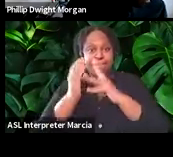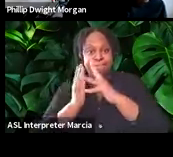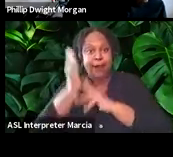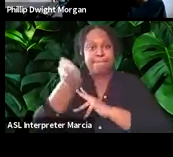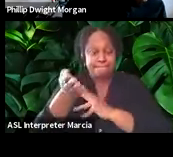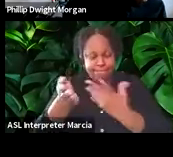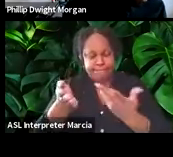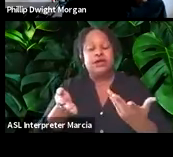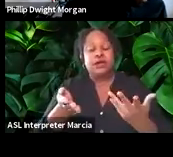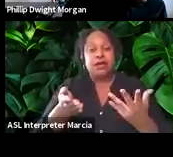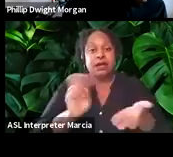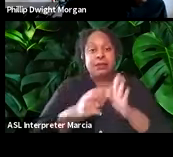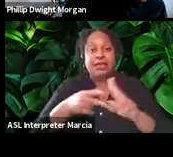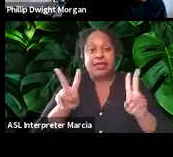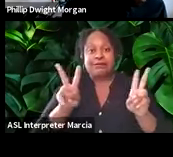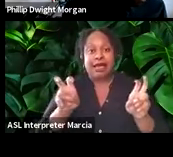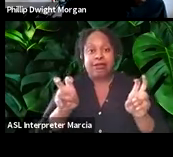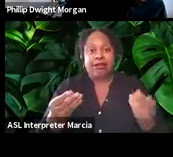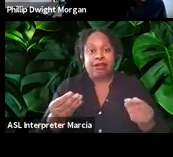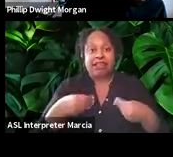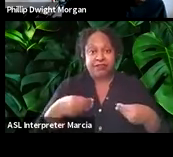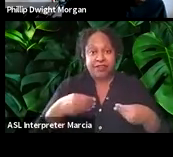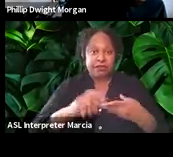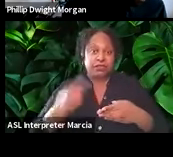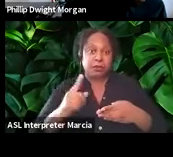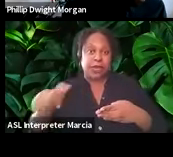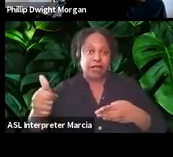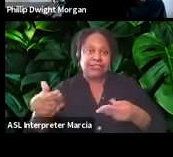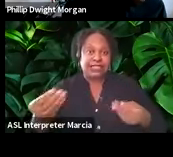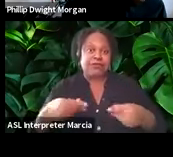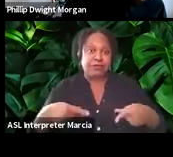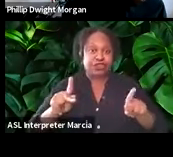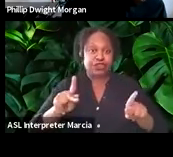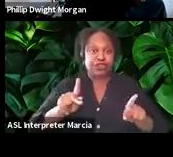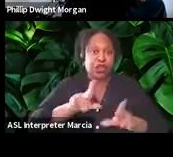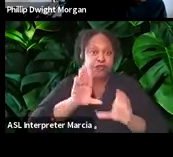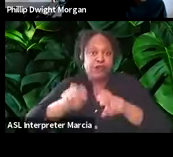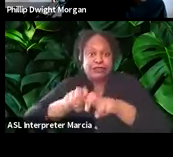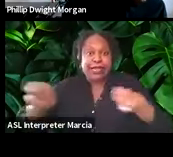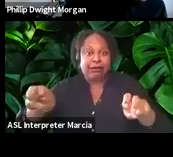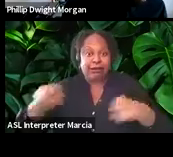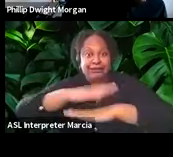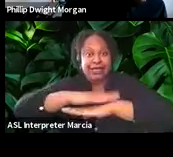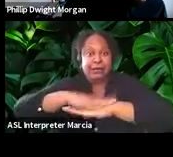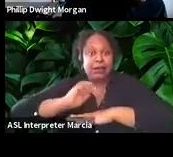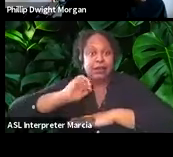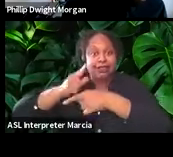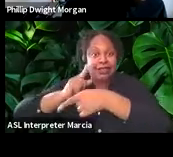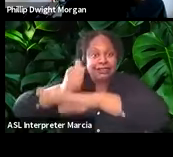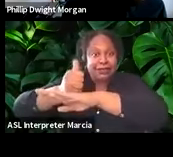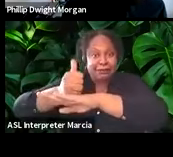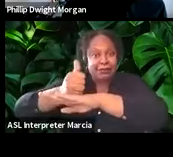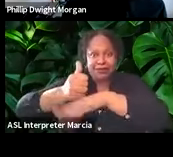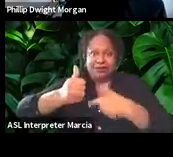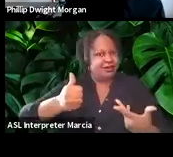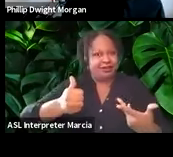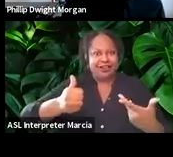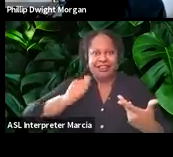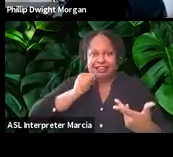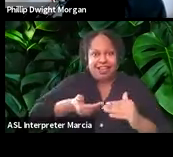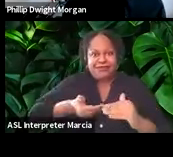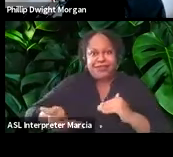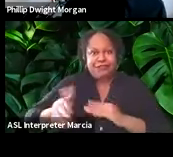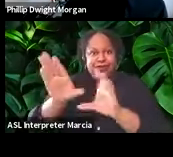you having someone else give you permission to be at some table that they have created that never was intended to you for you to sit at